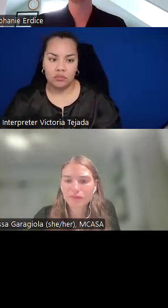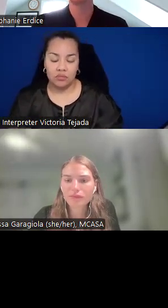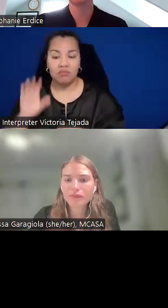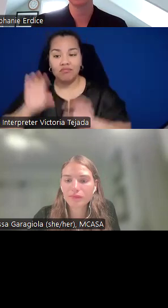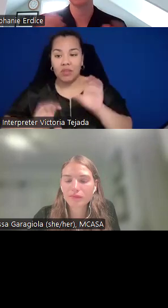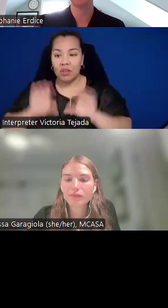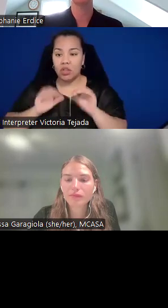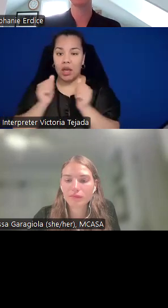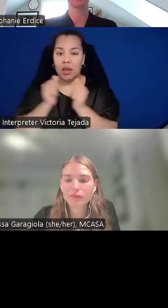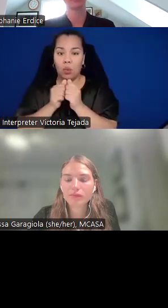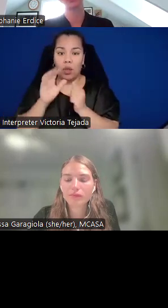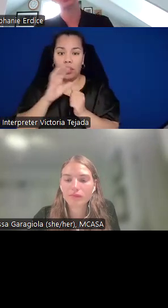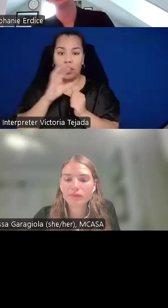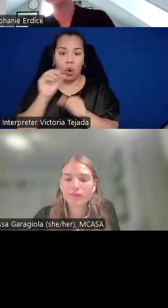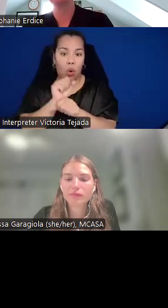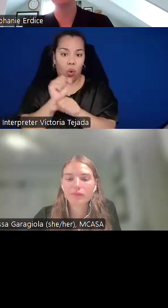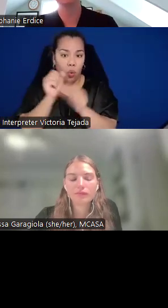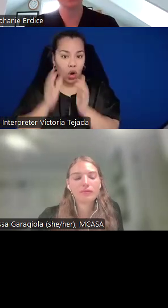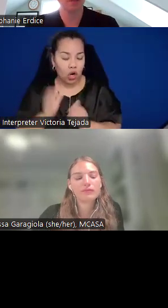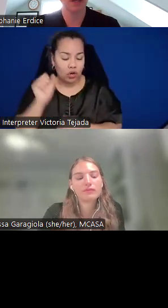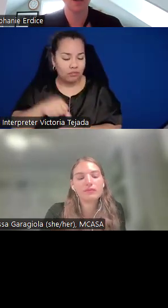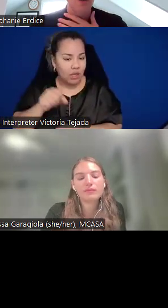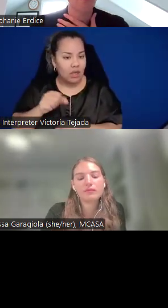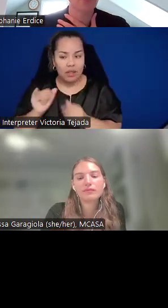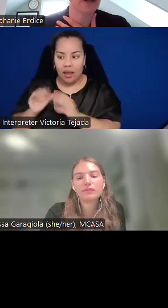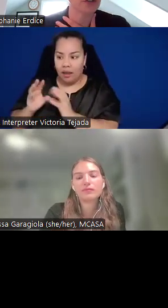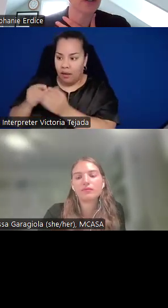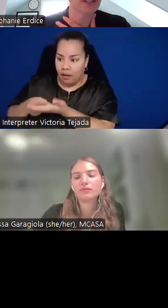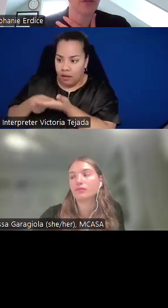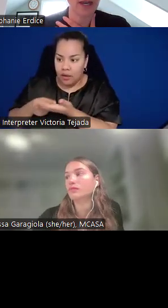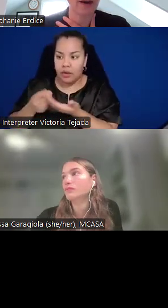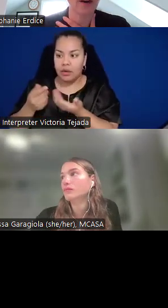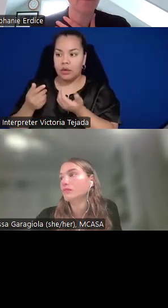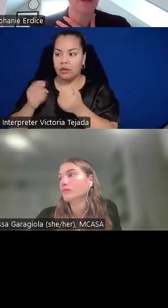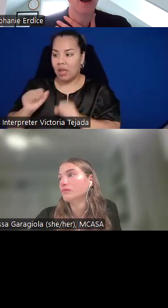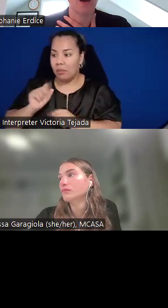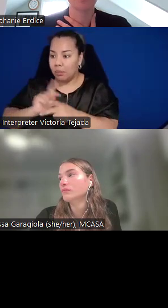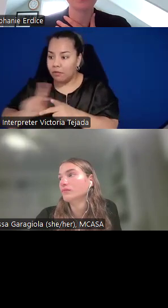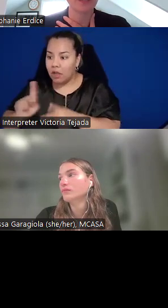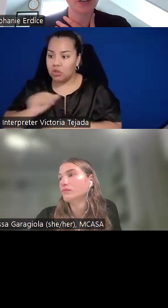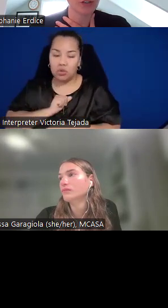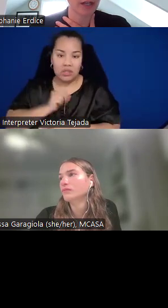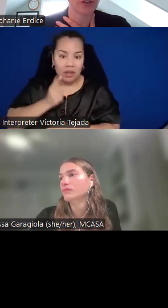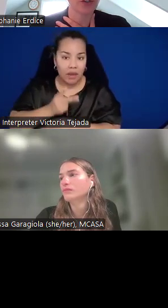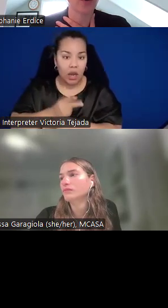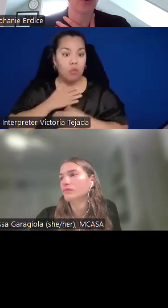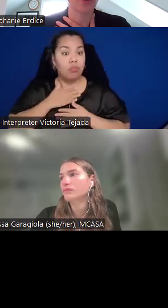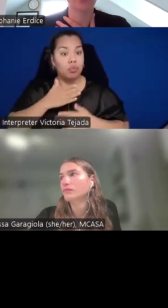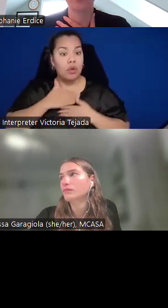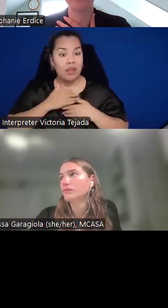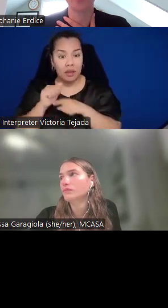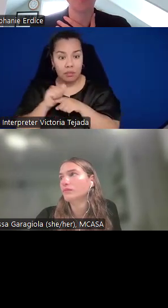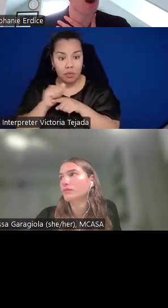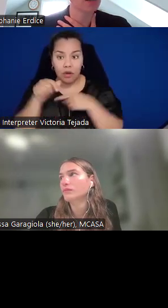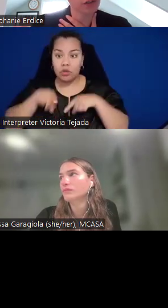debrief with coworkers and building those relationships with coworkers can be professional self-care, breathing exercises during